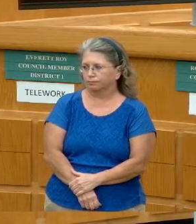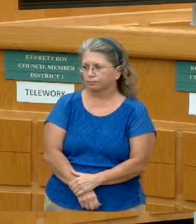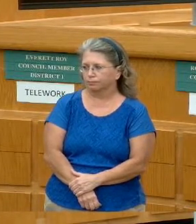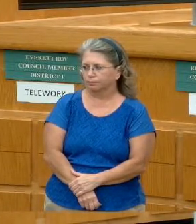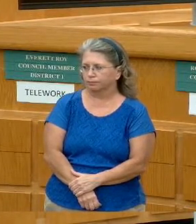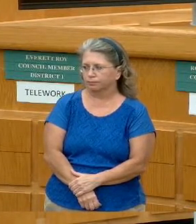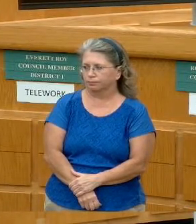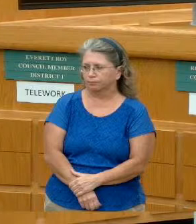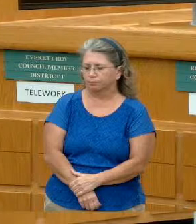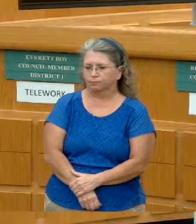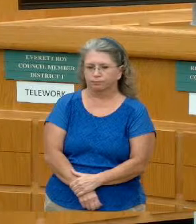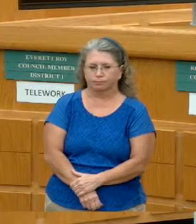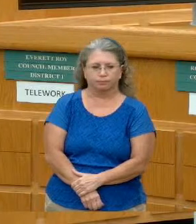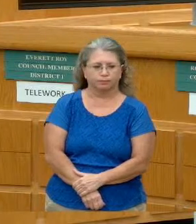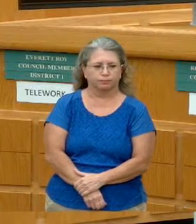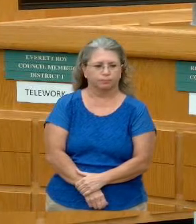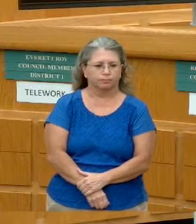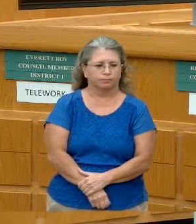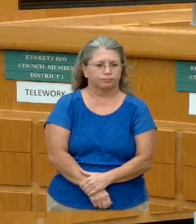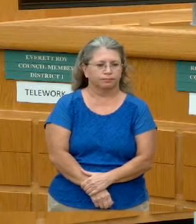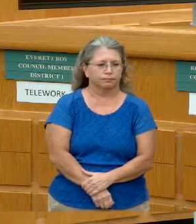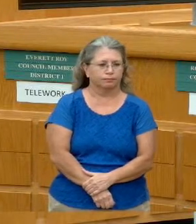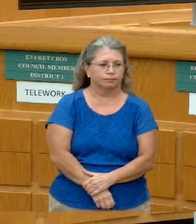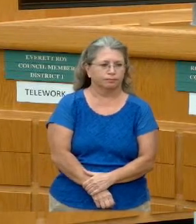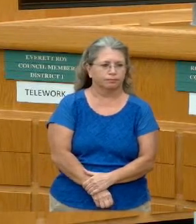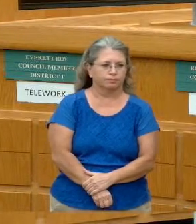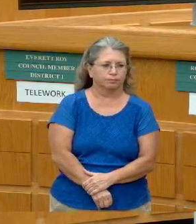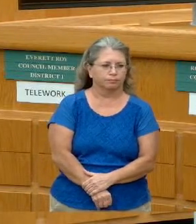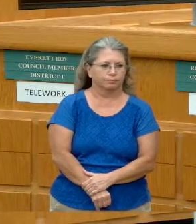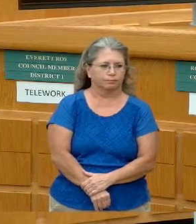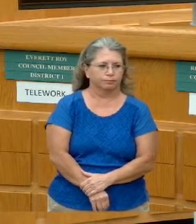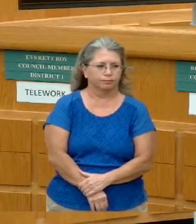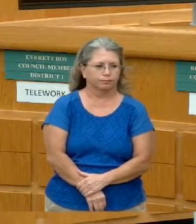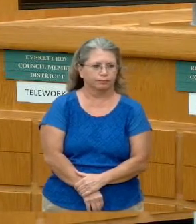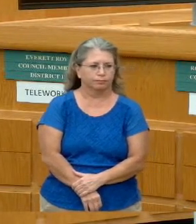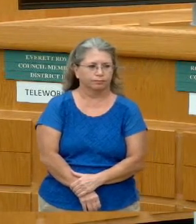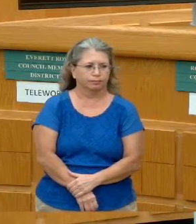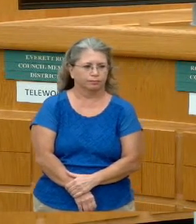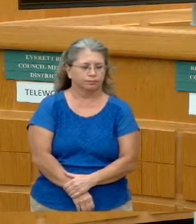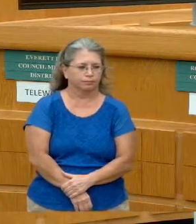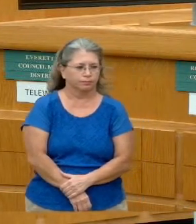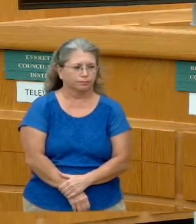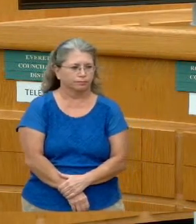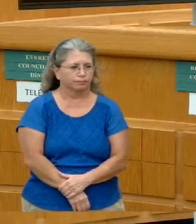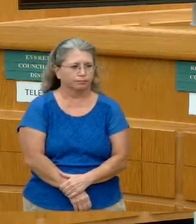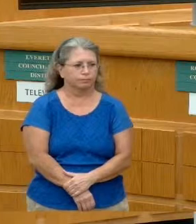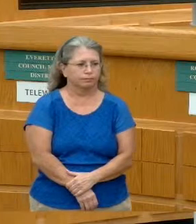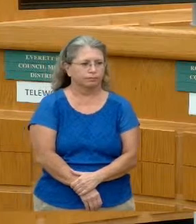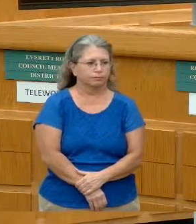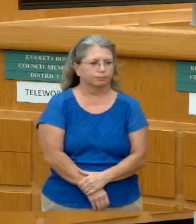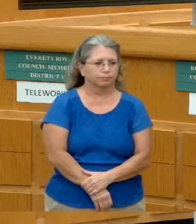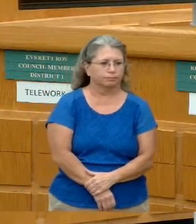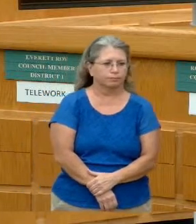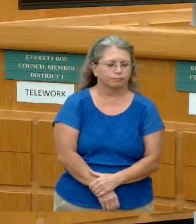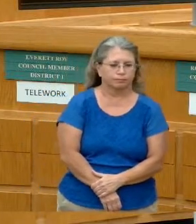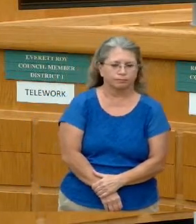done sangre si se ha recuperado del virus para así continuar salvando vidas. Más información en el portal